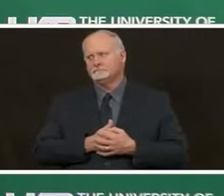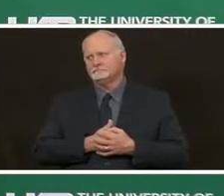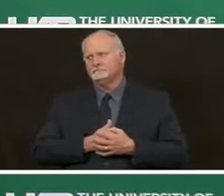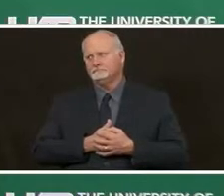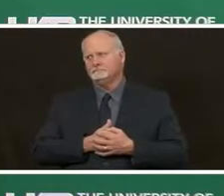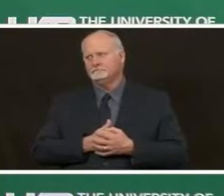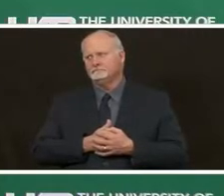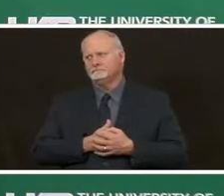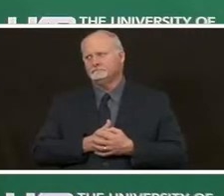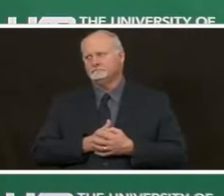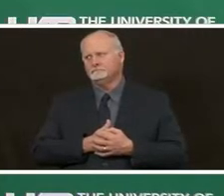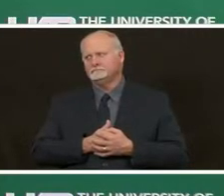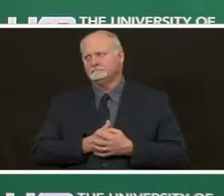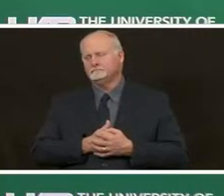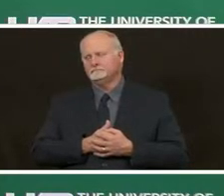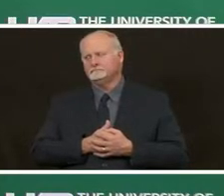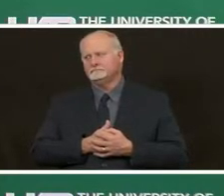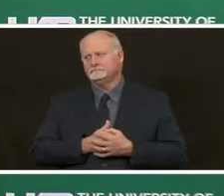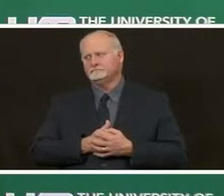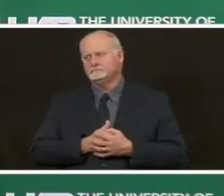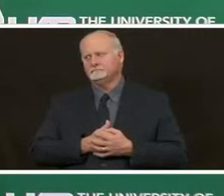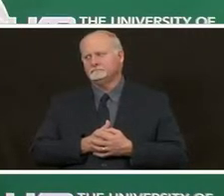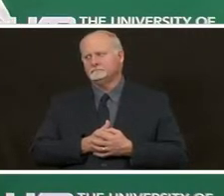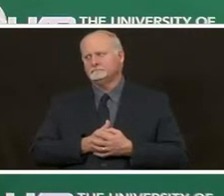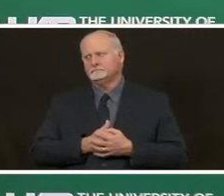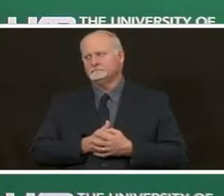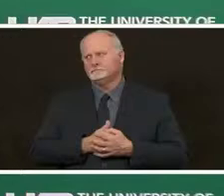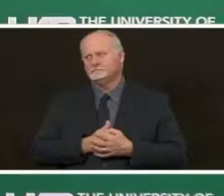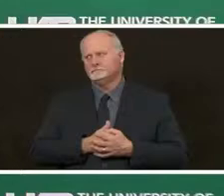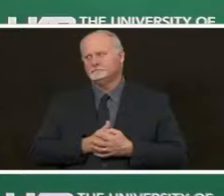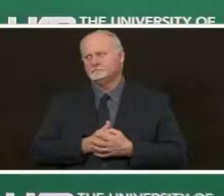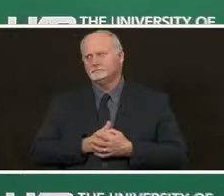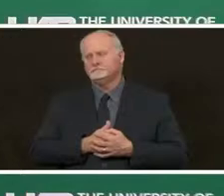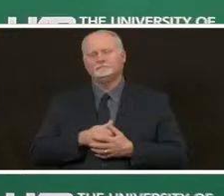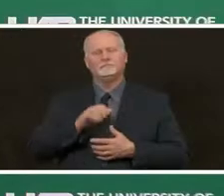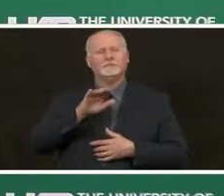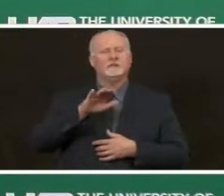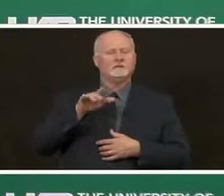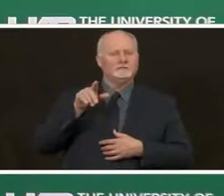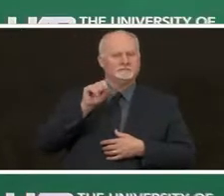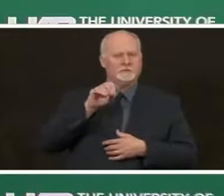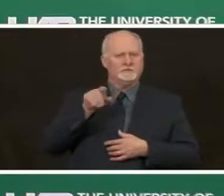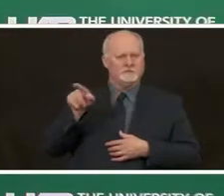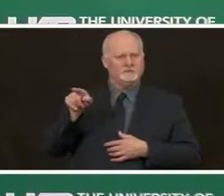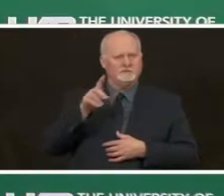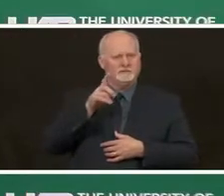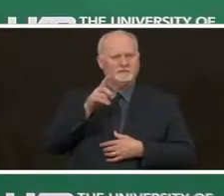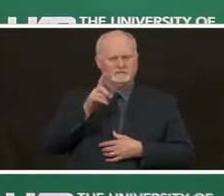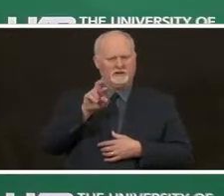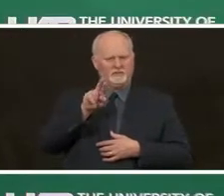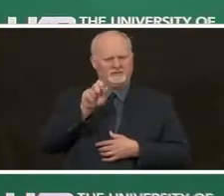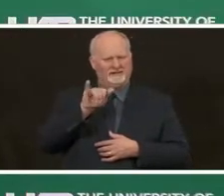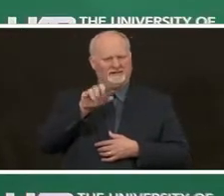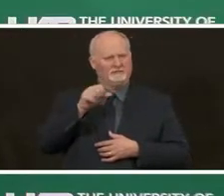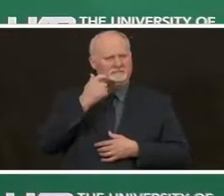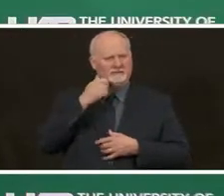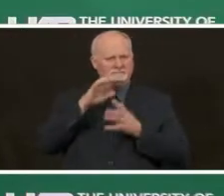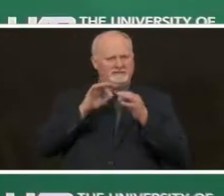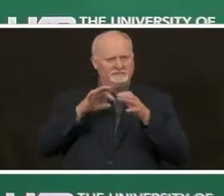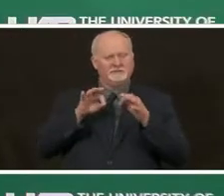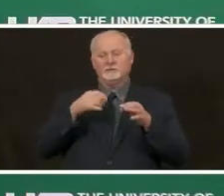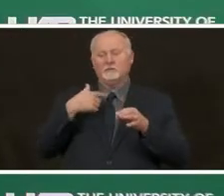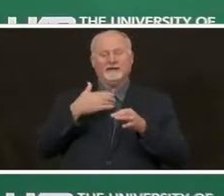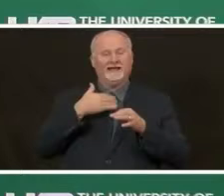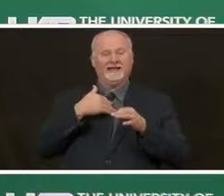role in that timeline? So as Dr. Ayers mentioned, we've had a